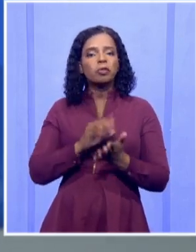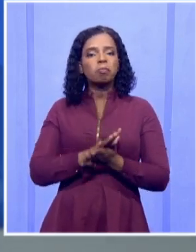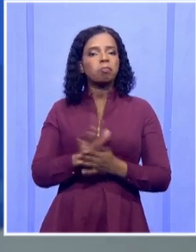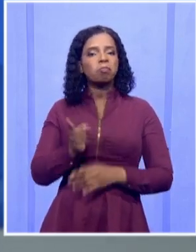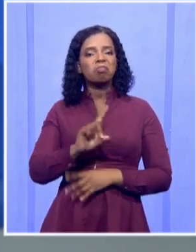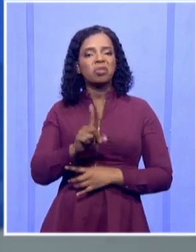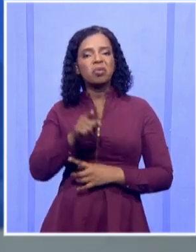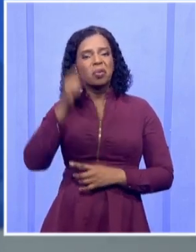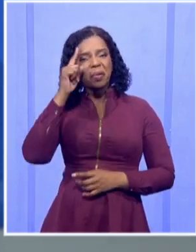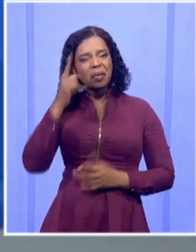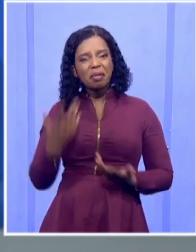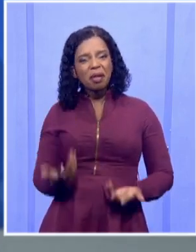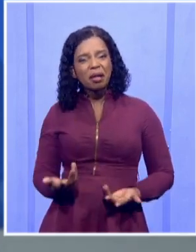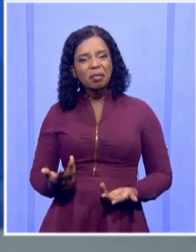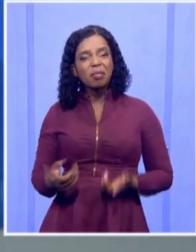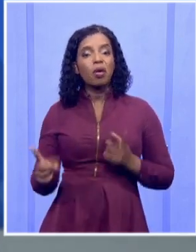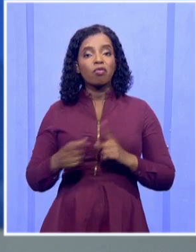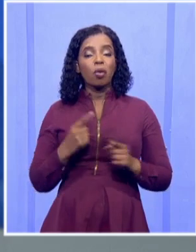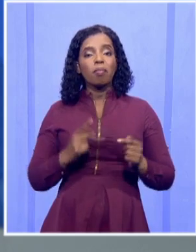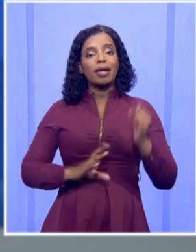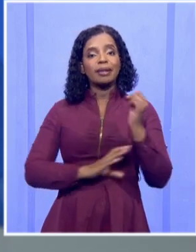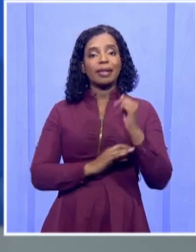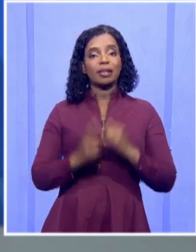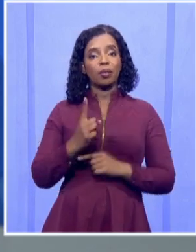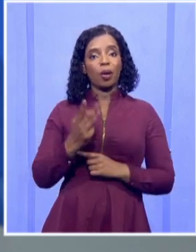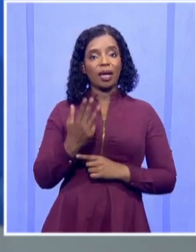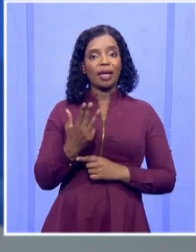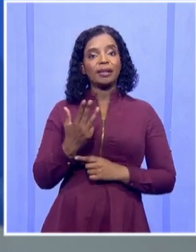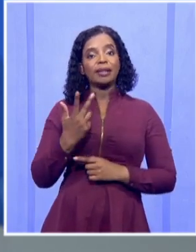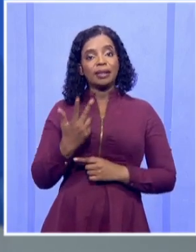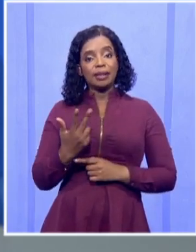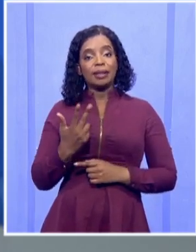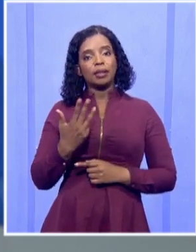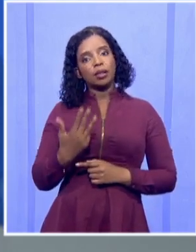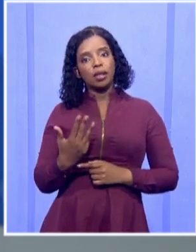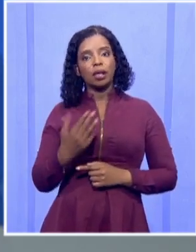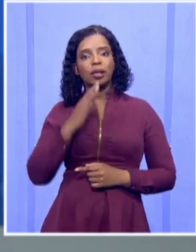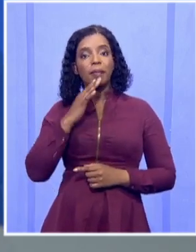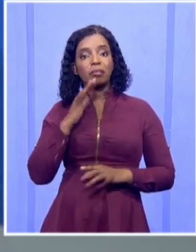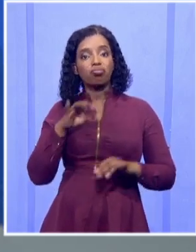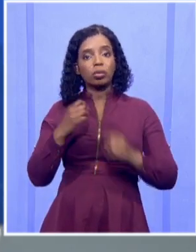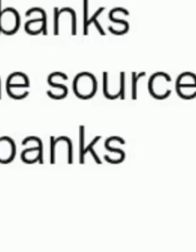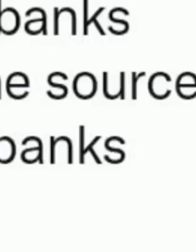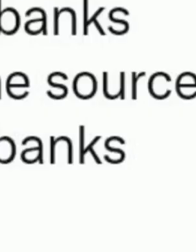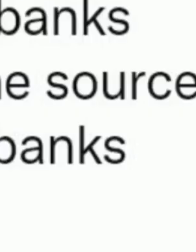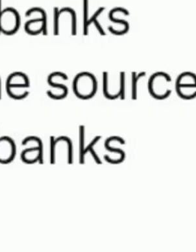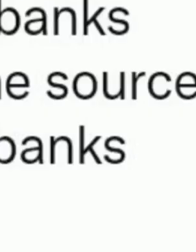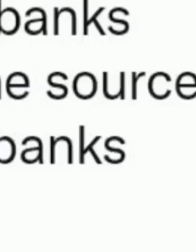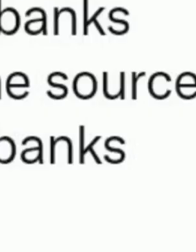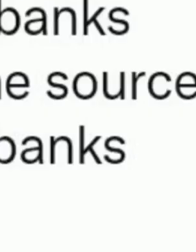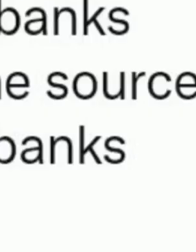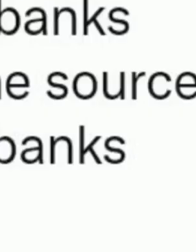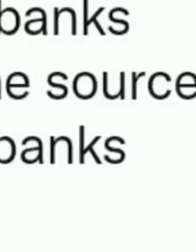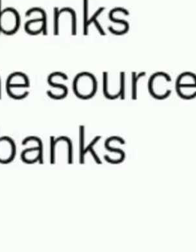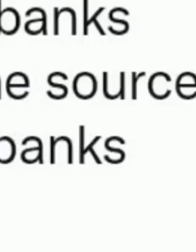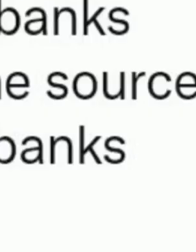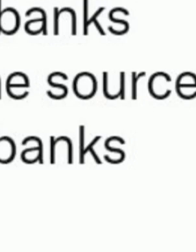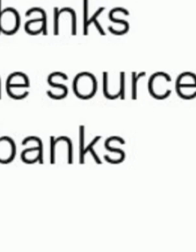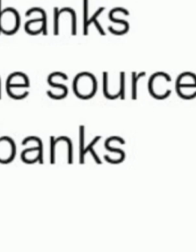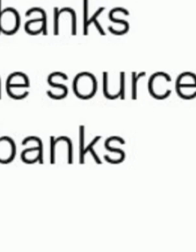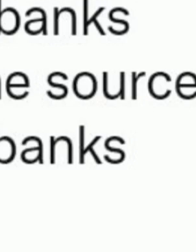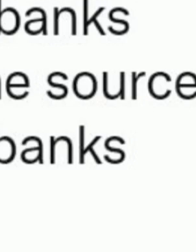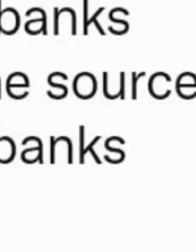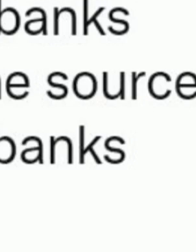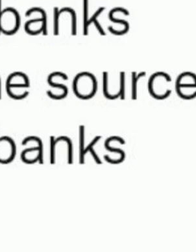from the Section 89 independent panel will hold the president to account? Let's take a look at some of the tweets that have come in so